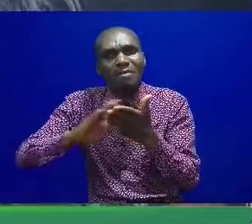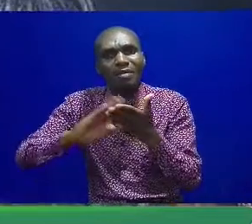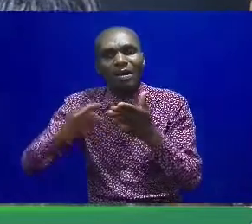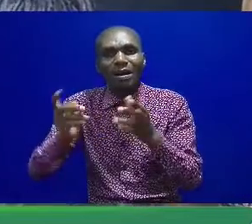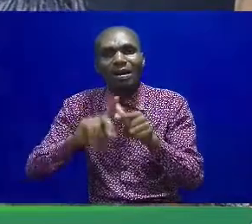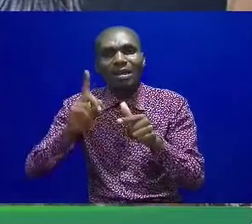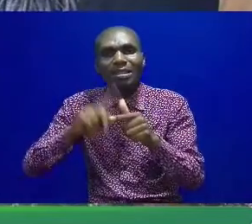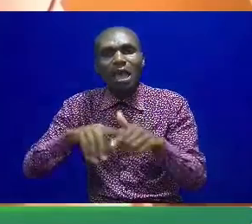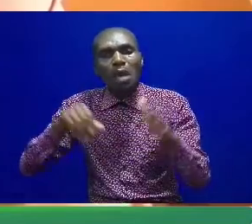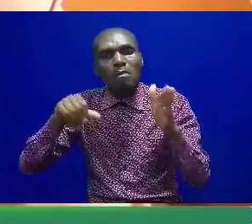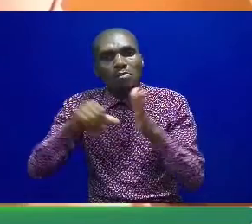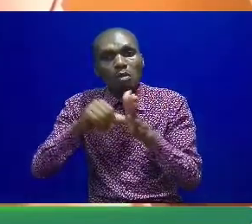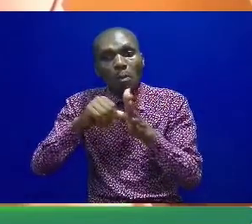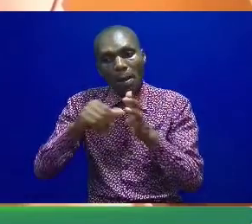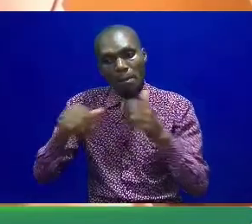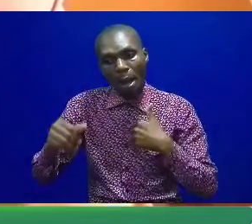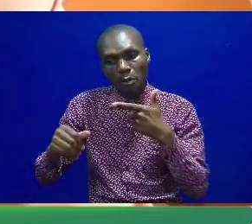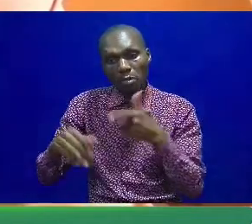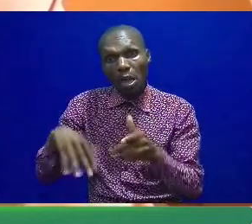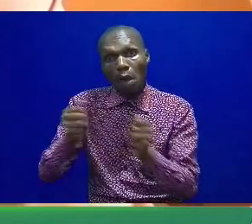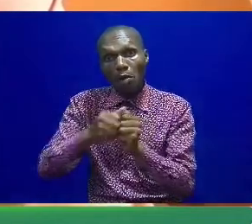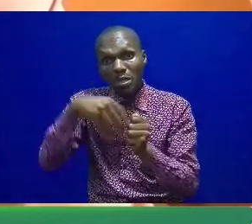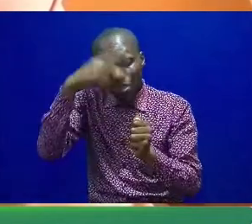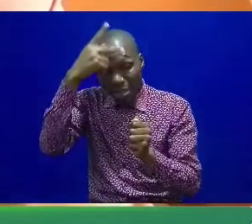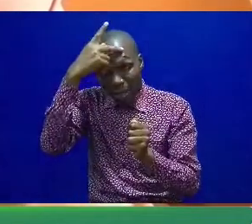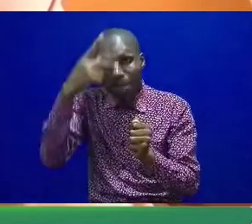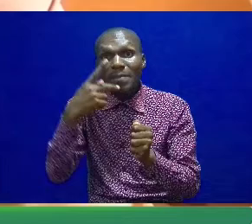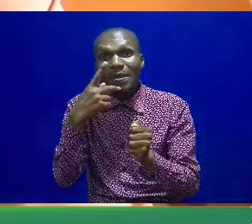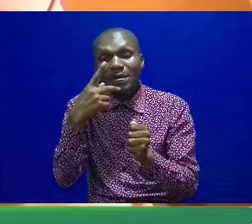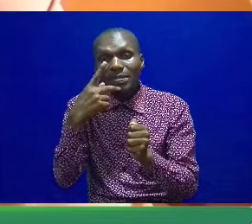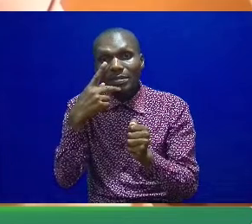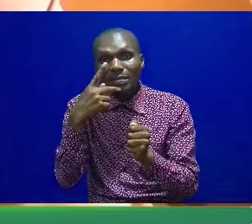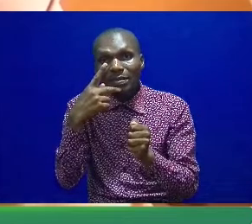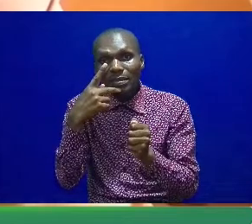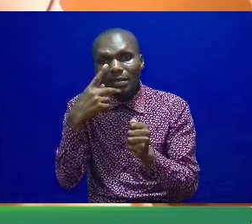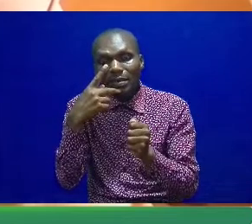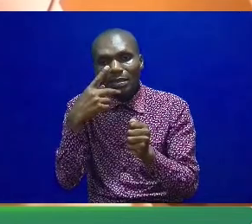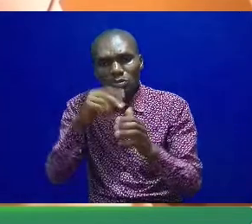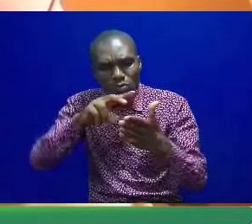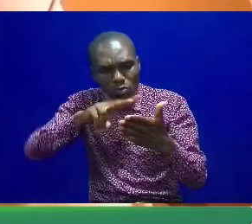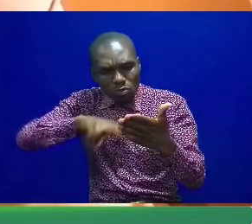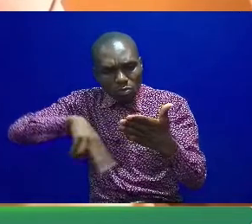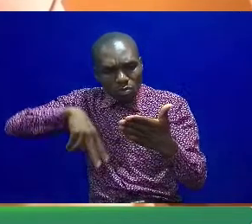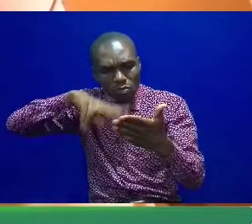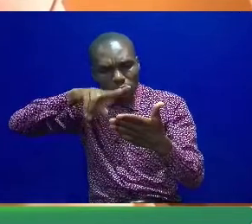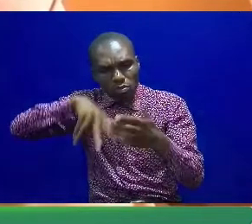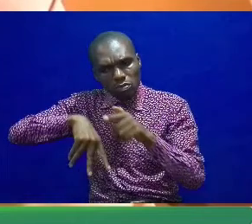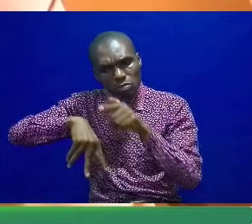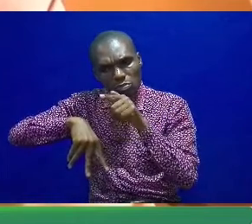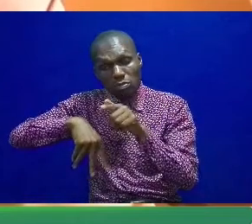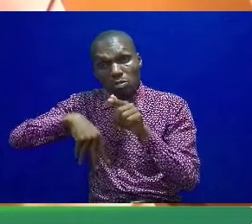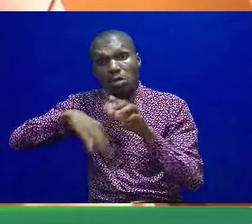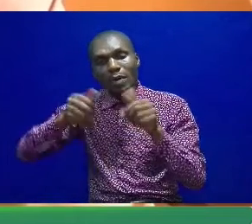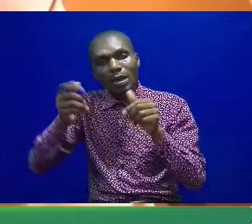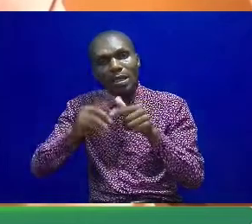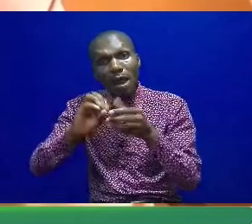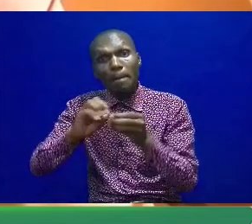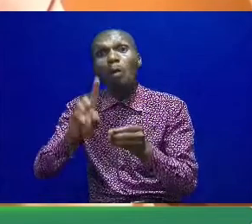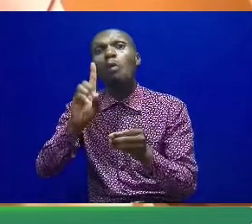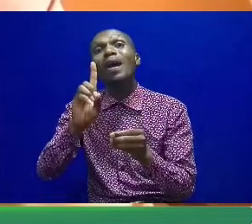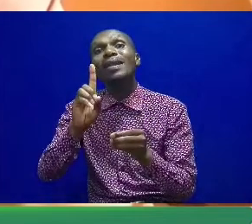kwa bible anyene na batagete esize muheri gere guburunge egende kama